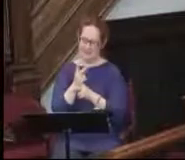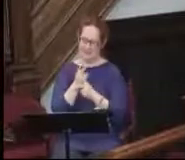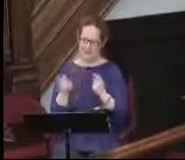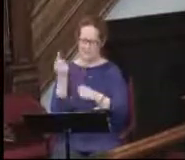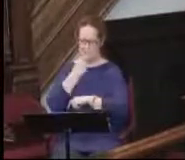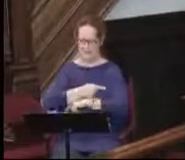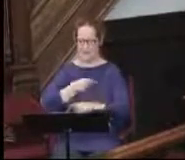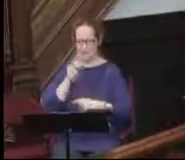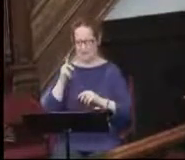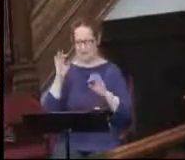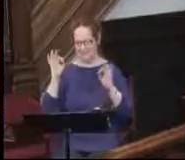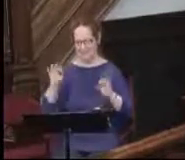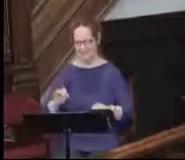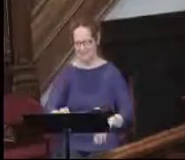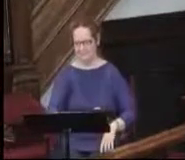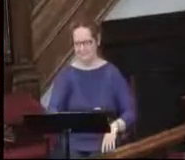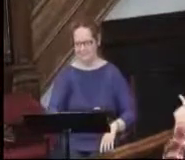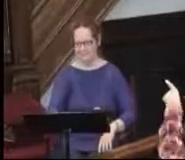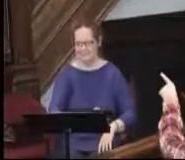today.